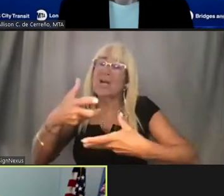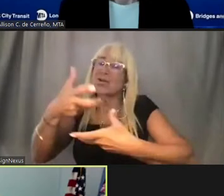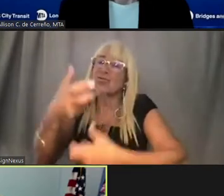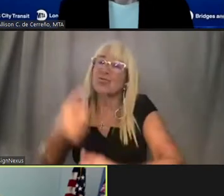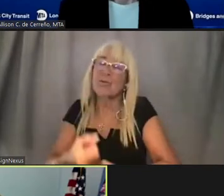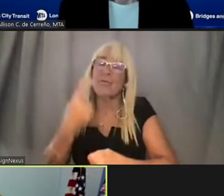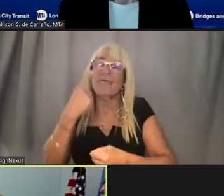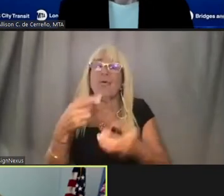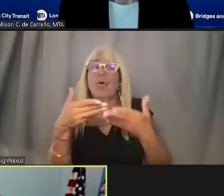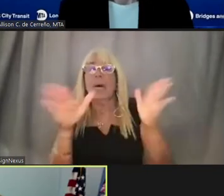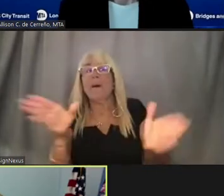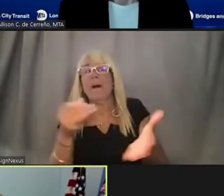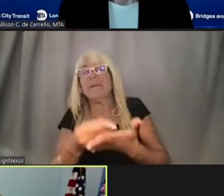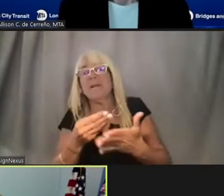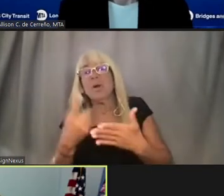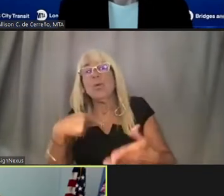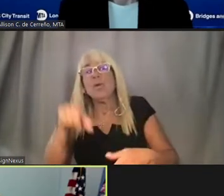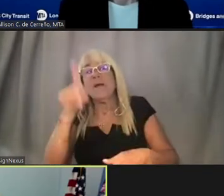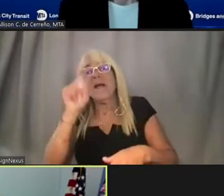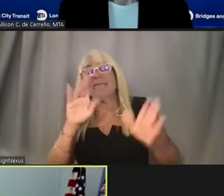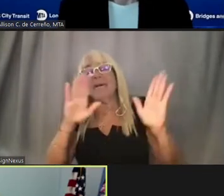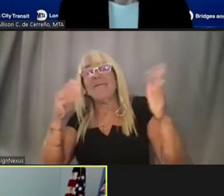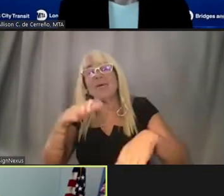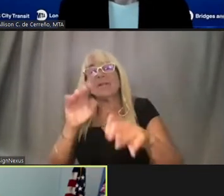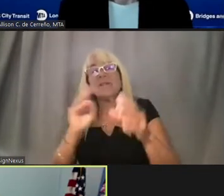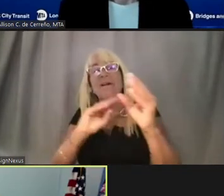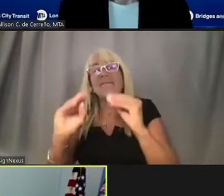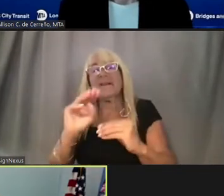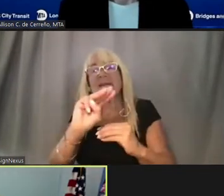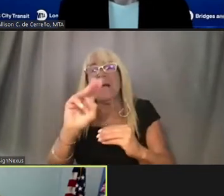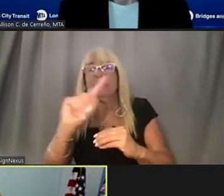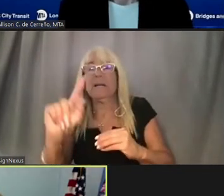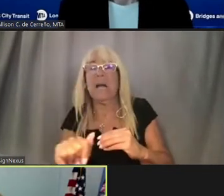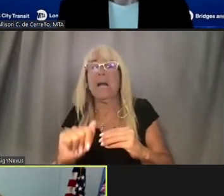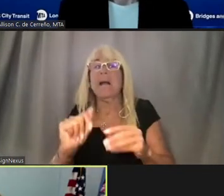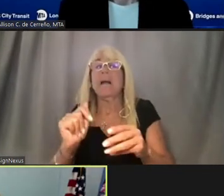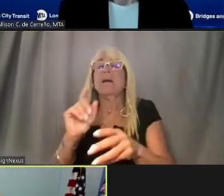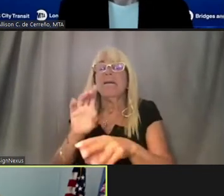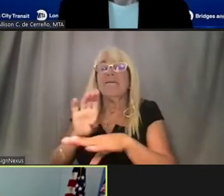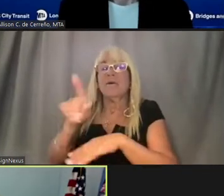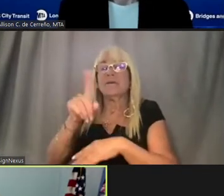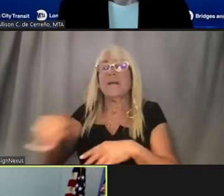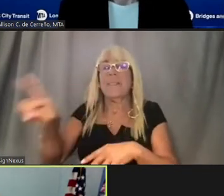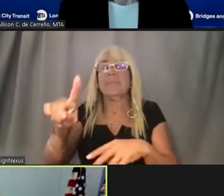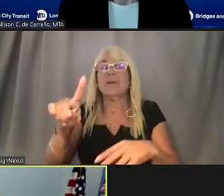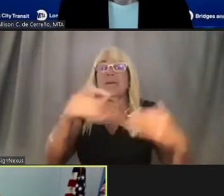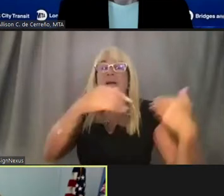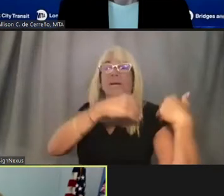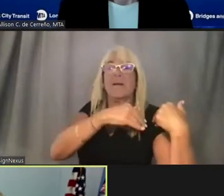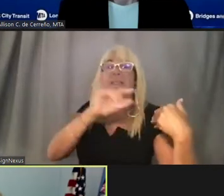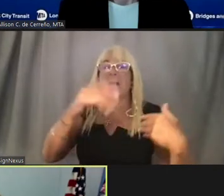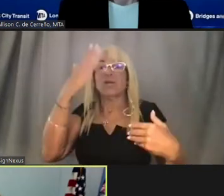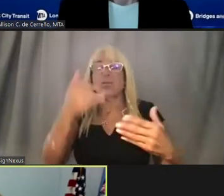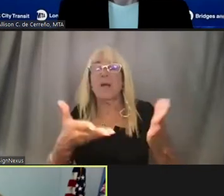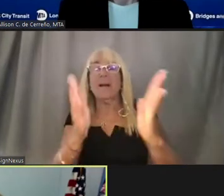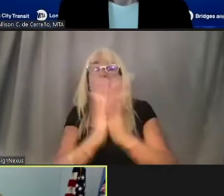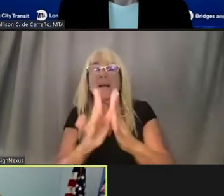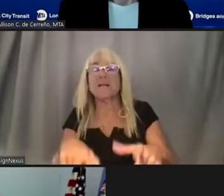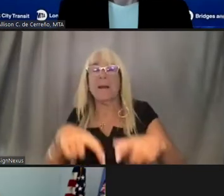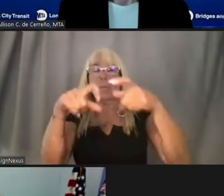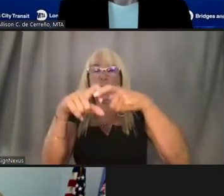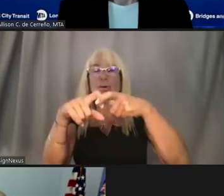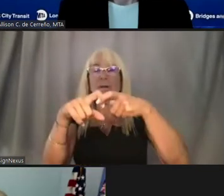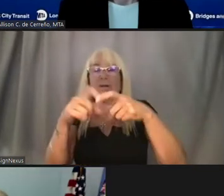of the public funds we must focus on fixing the MTA and making it accountable that's why I'm calling for a moratorium on the implementation